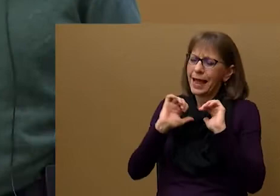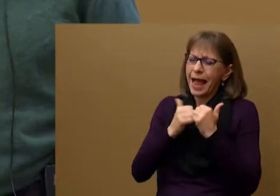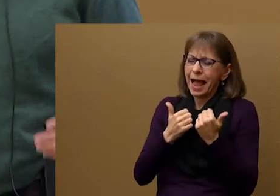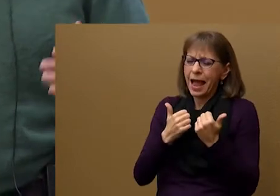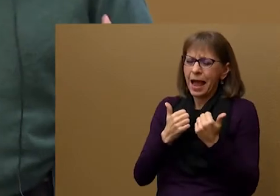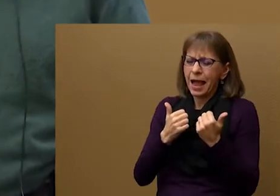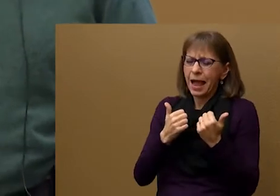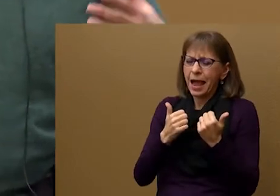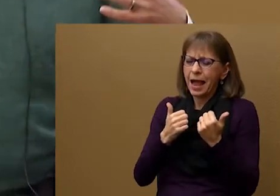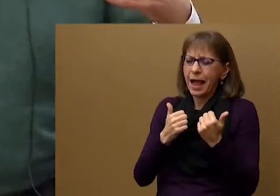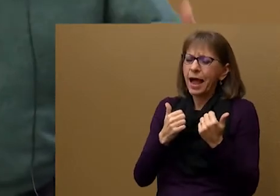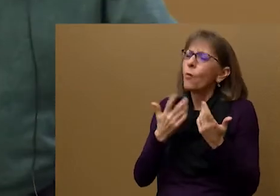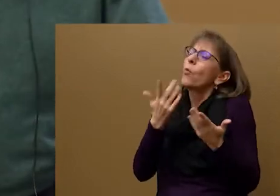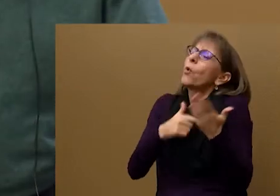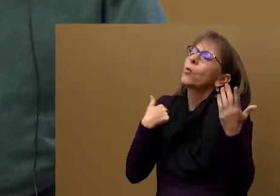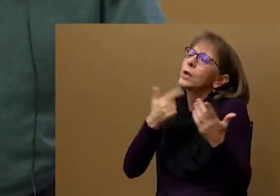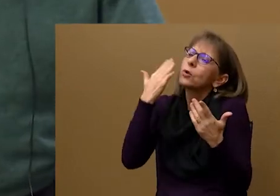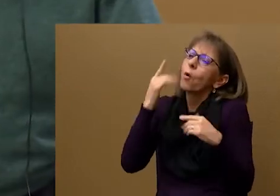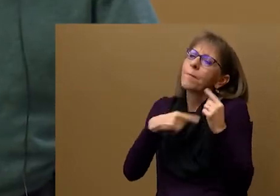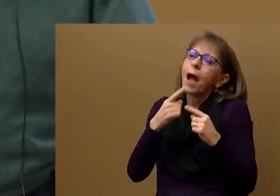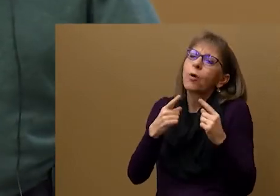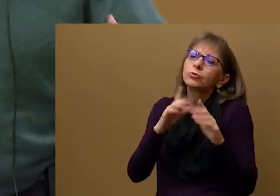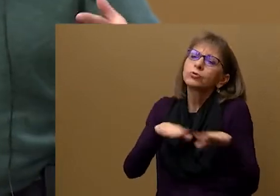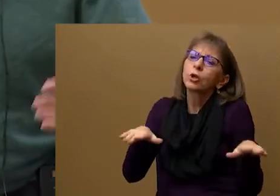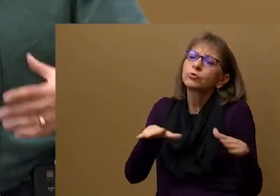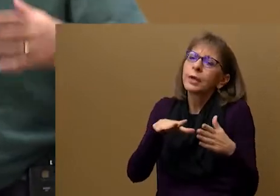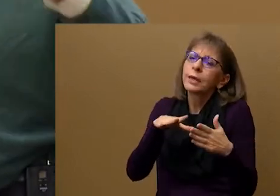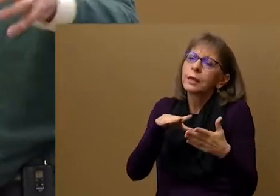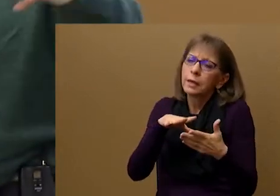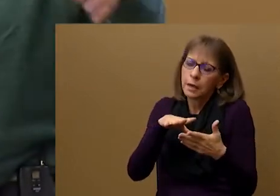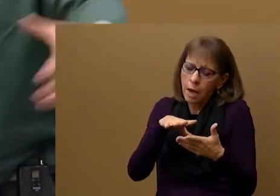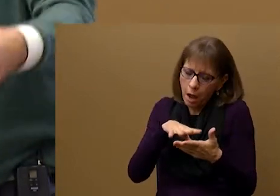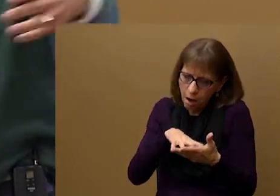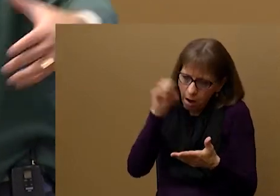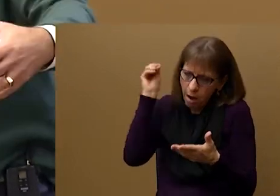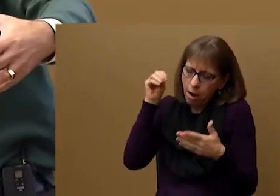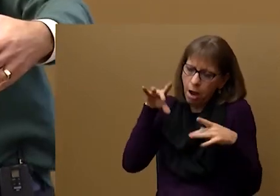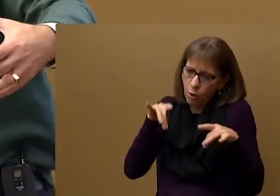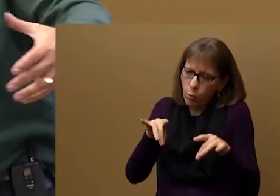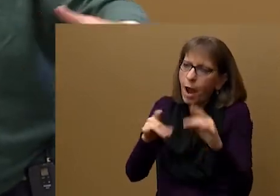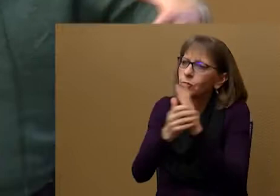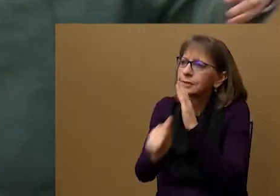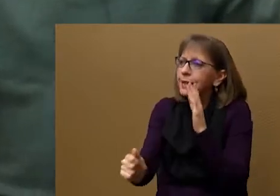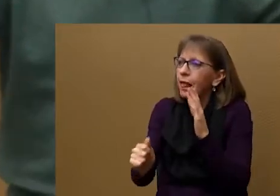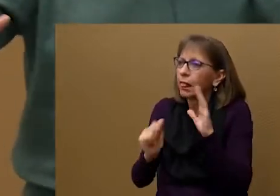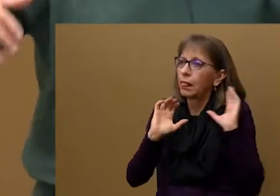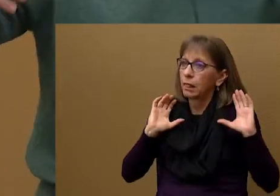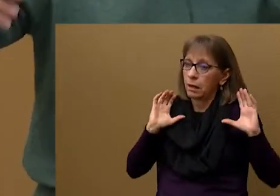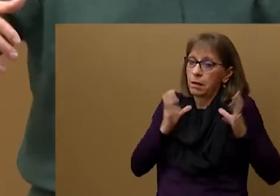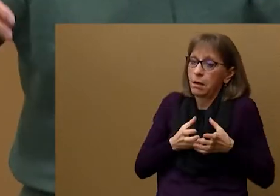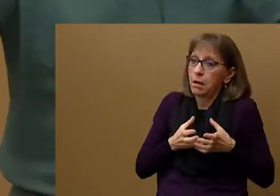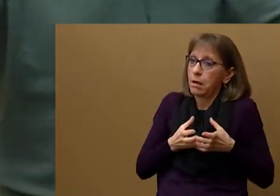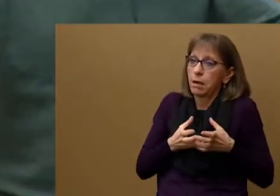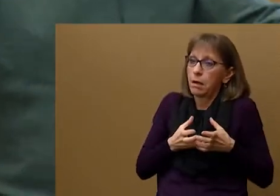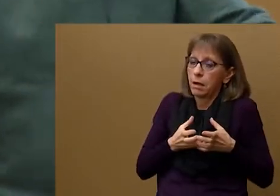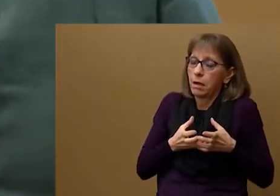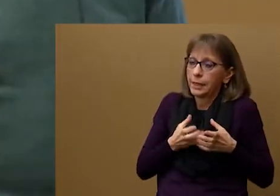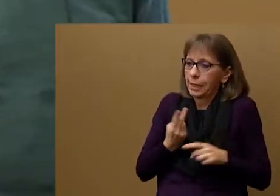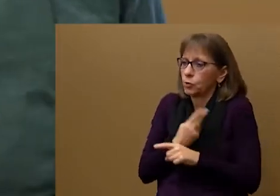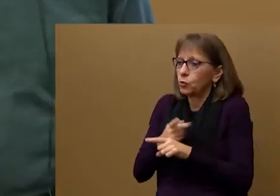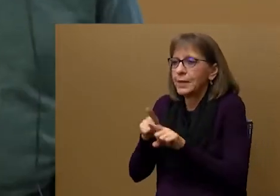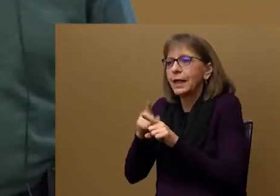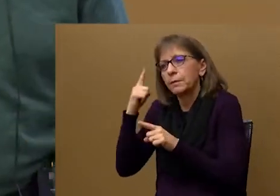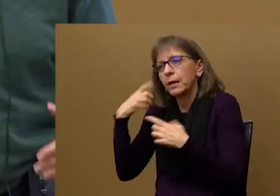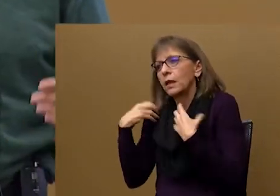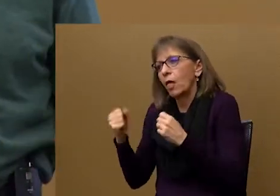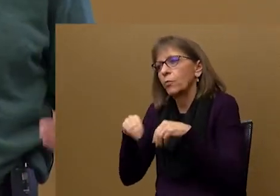do we know about helping children acquire skills? I think all that body of knowledge is the same body of knowledge that mental health providers have to